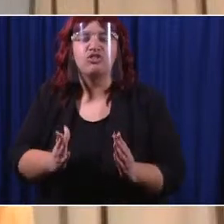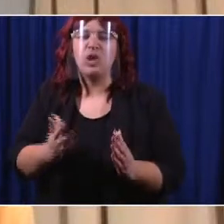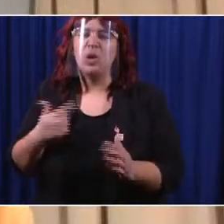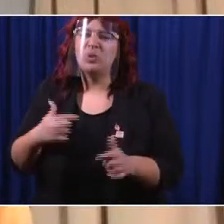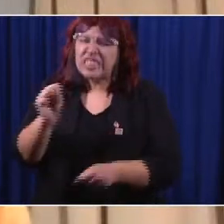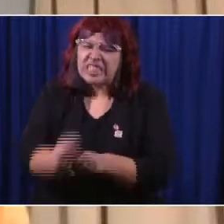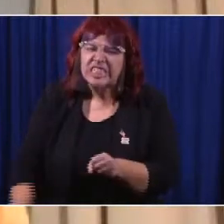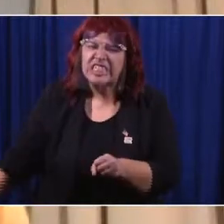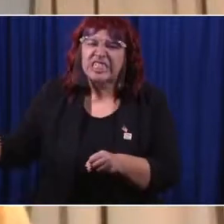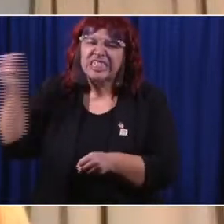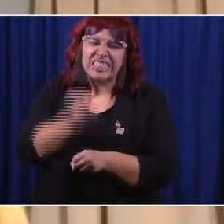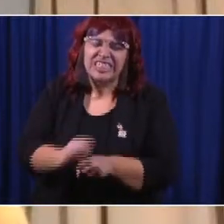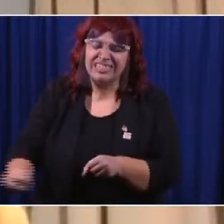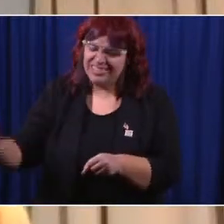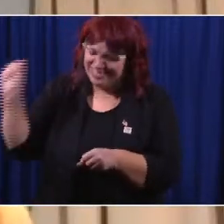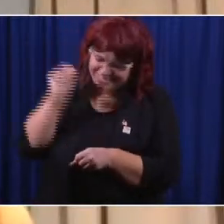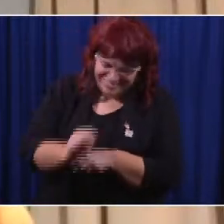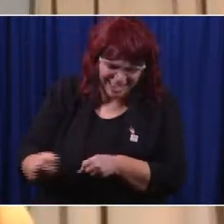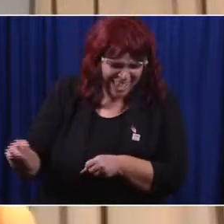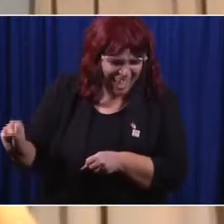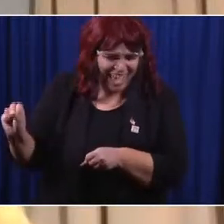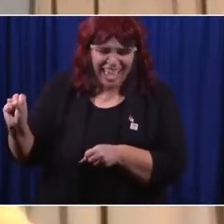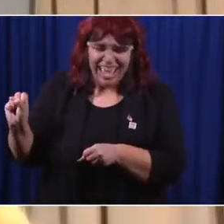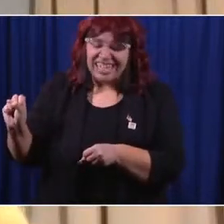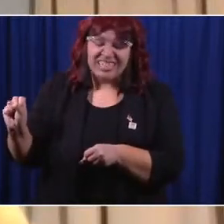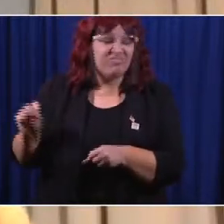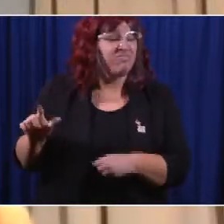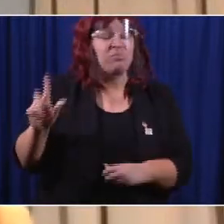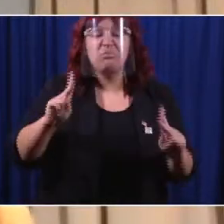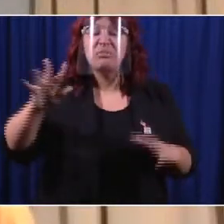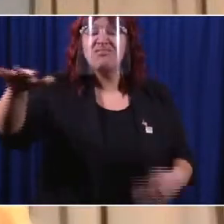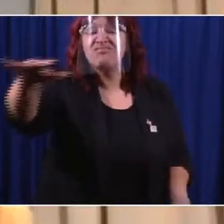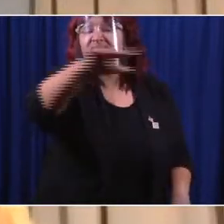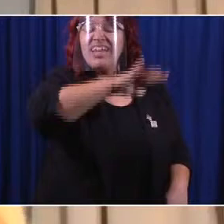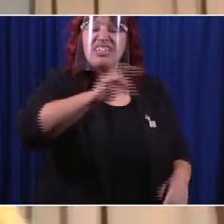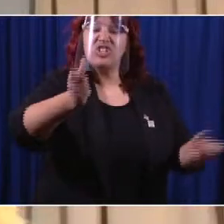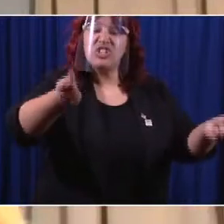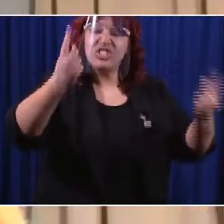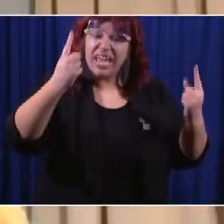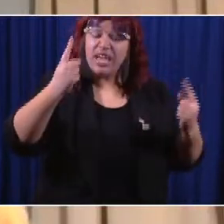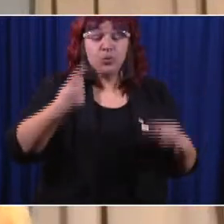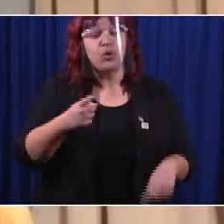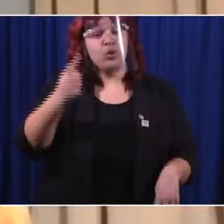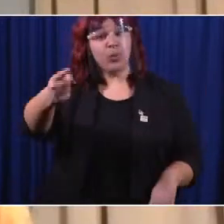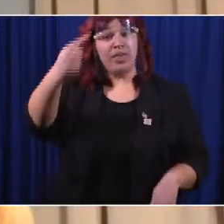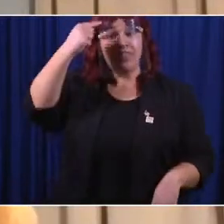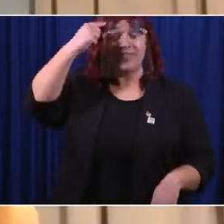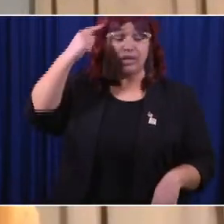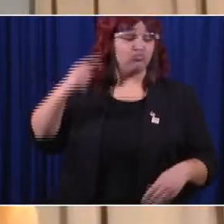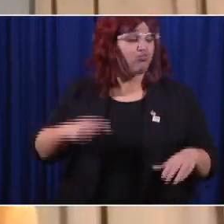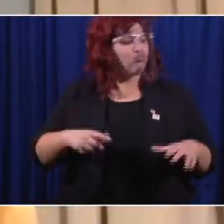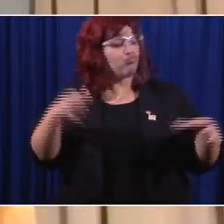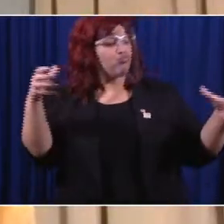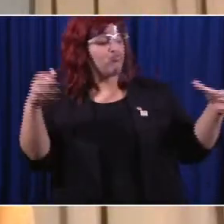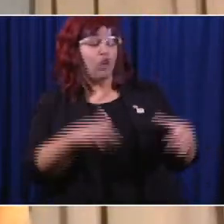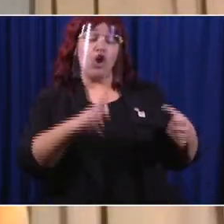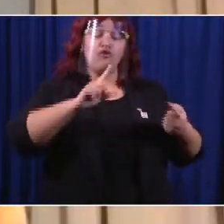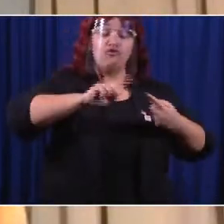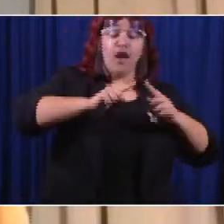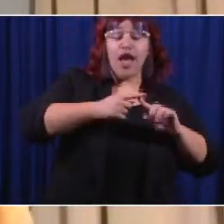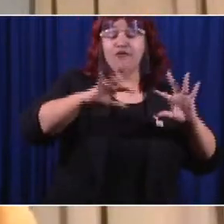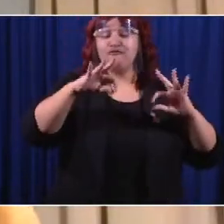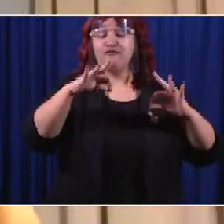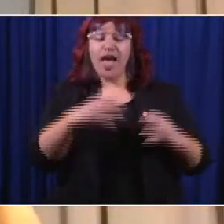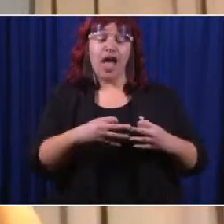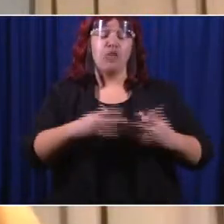people really need to realize that their actions have unintended consequences. Even if you don't have a loved one that's